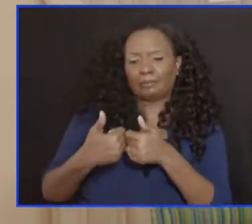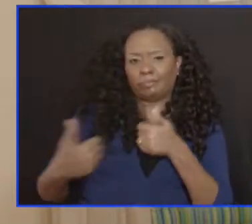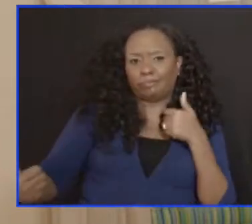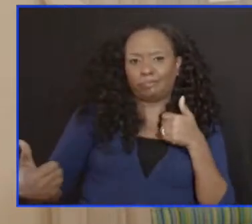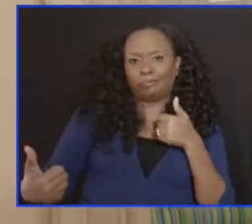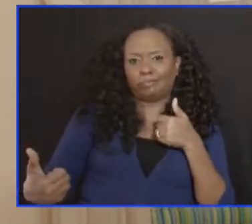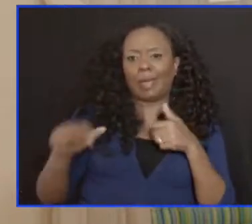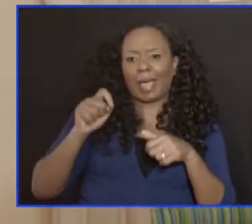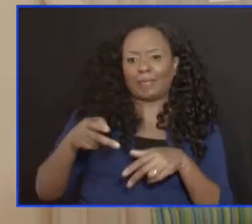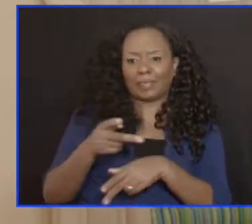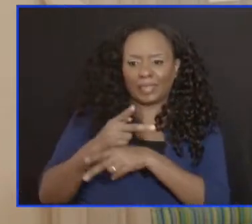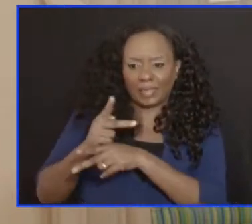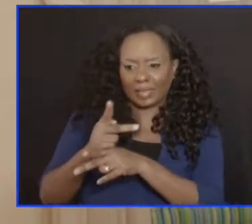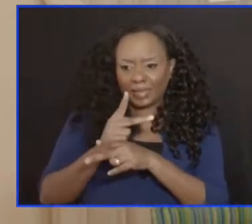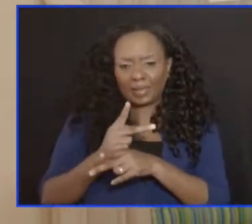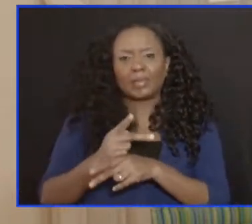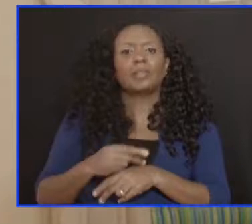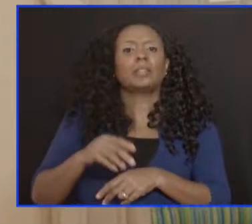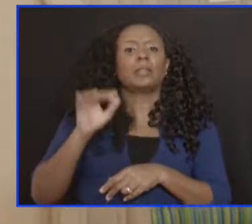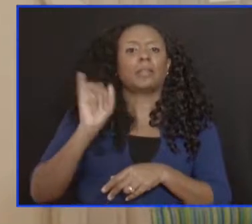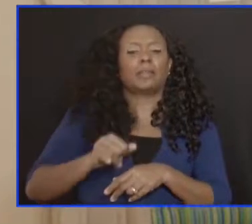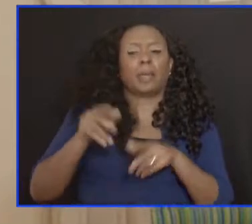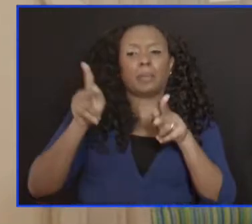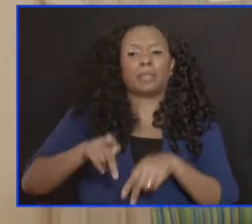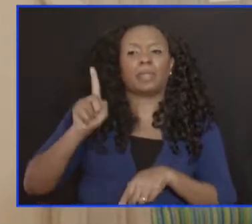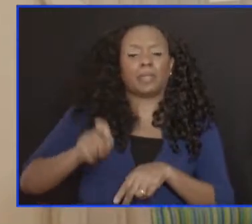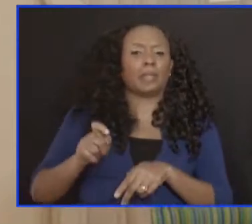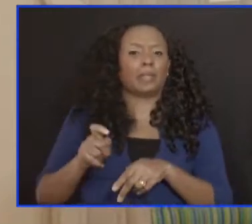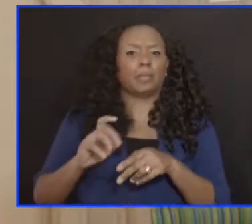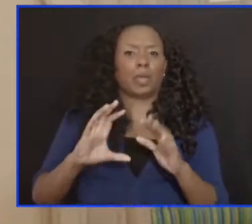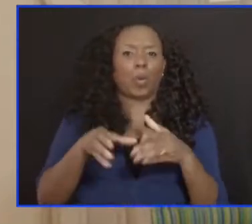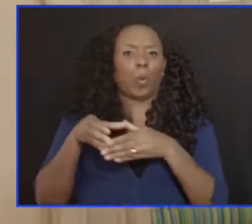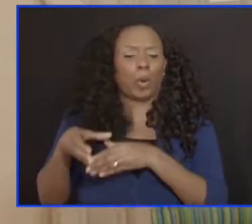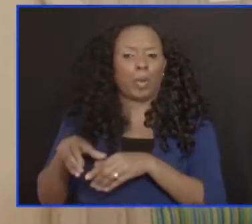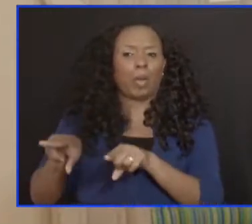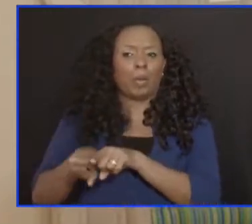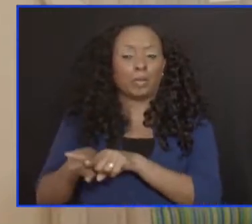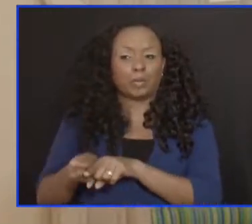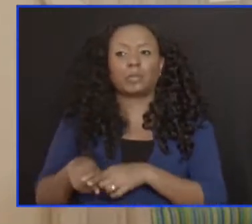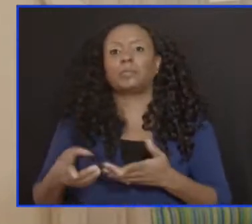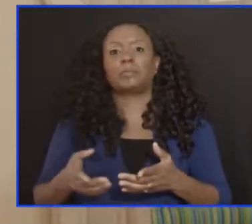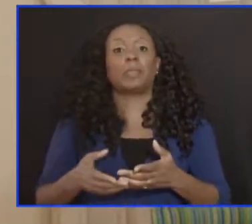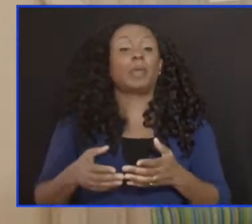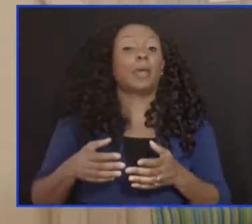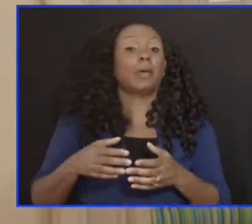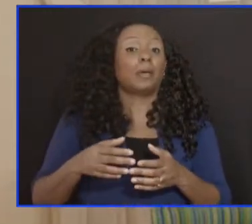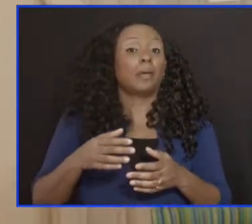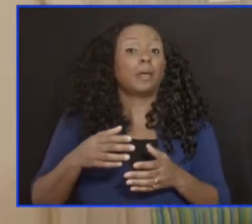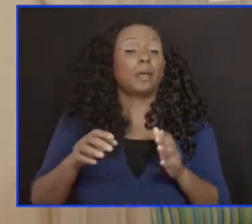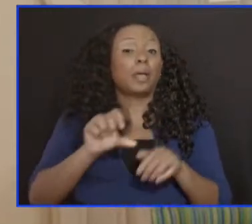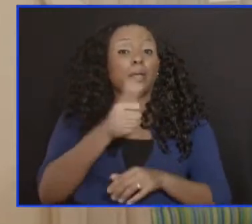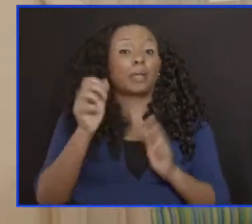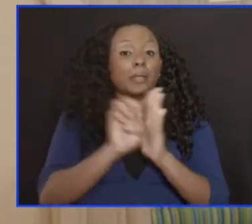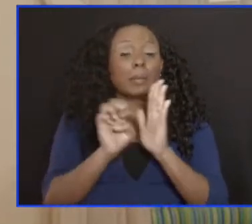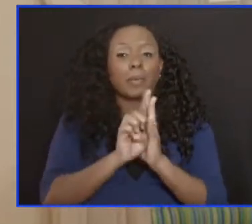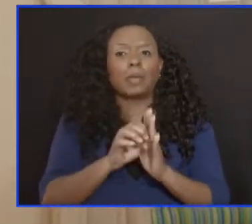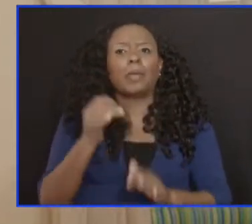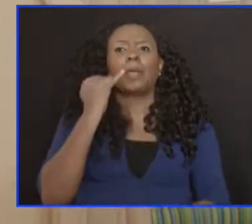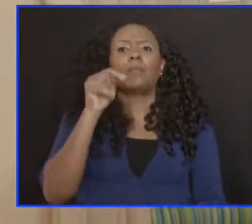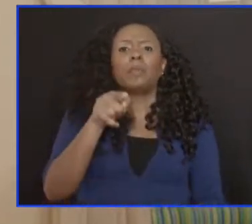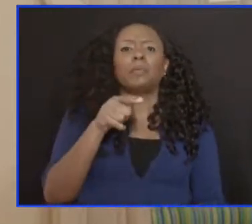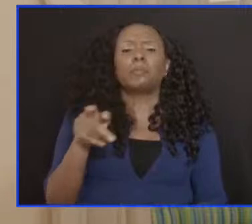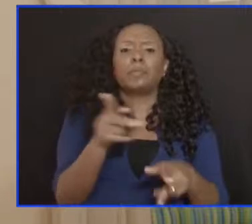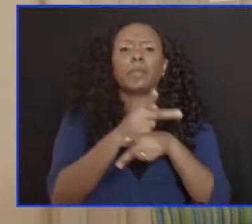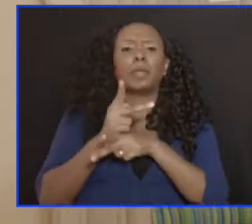that child, so therefore they need to remain in quarantine. Or if it's a caregiver of a dependent, such as an elderly parent. In those circumstances, we